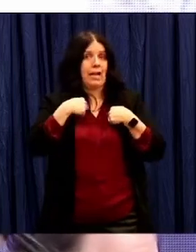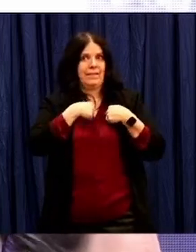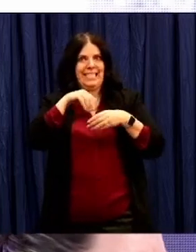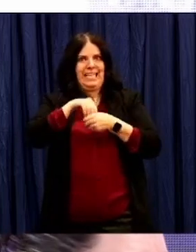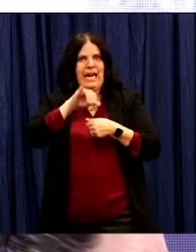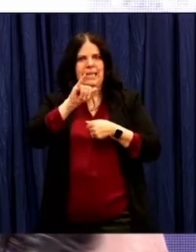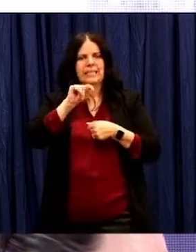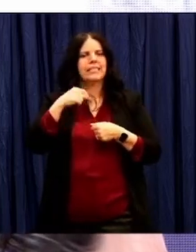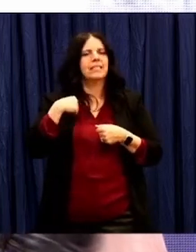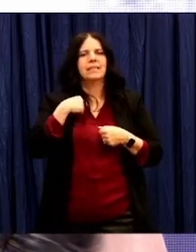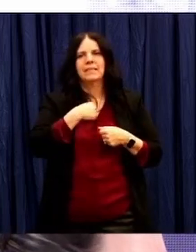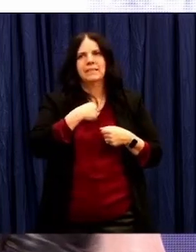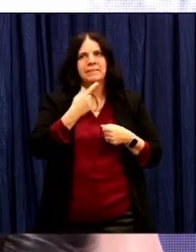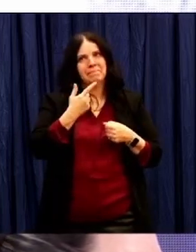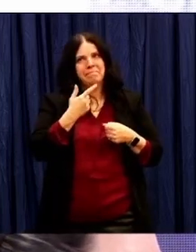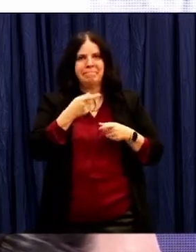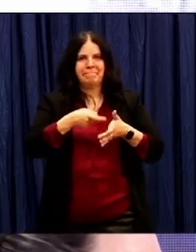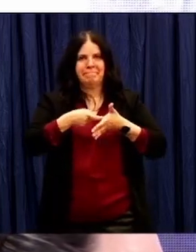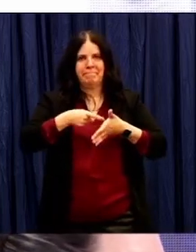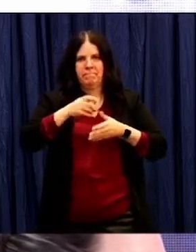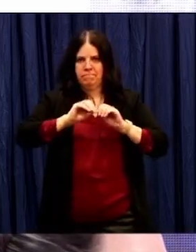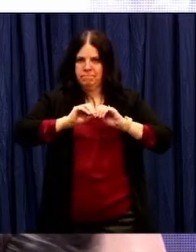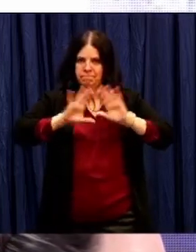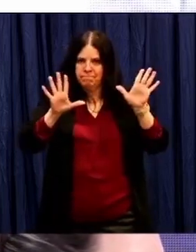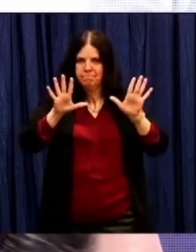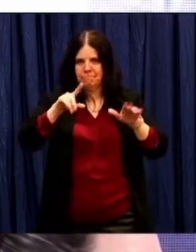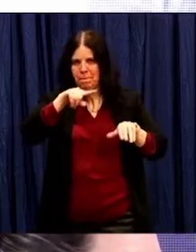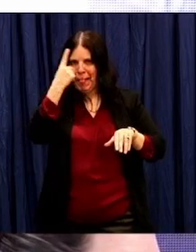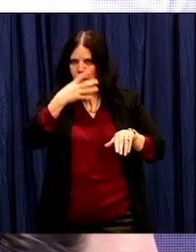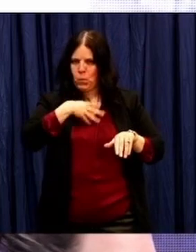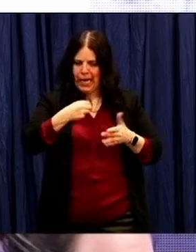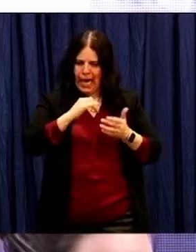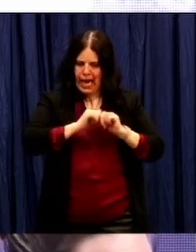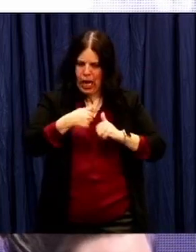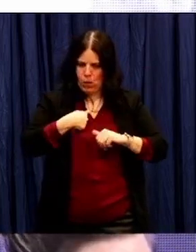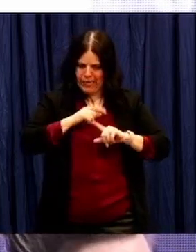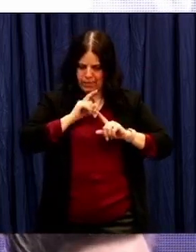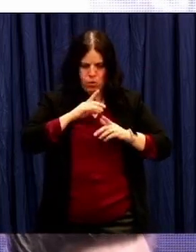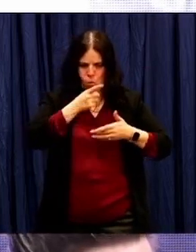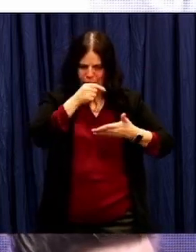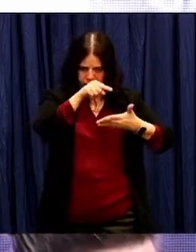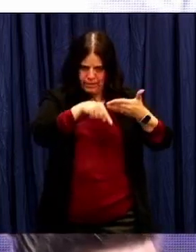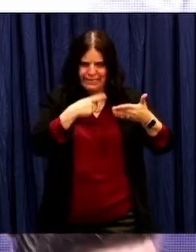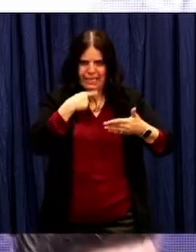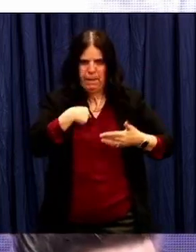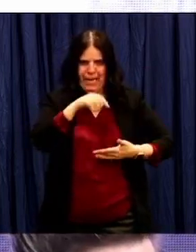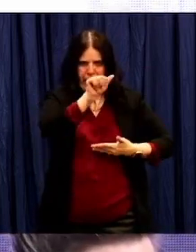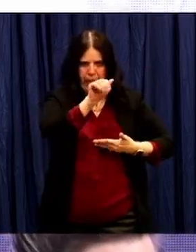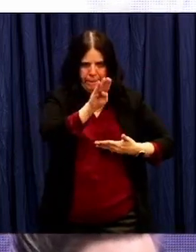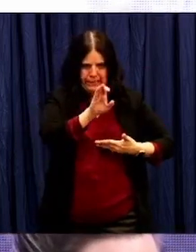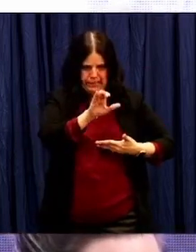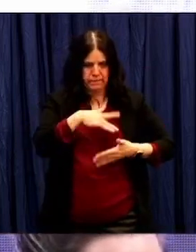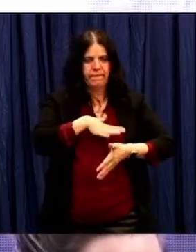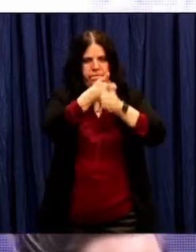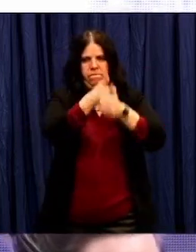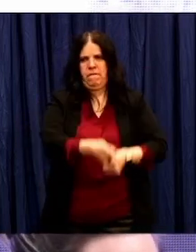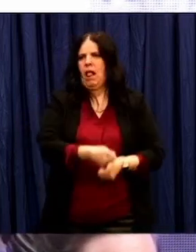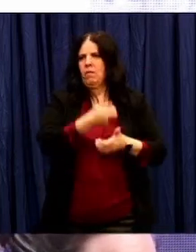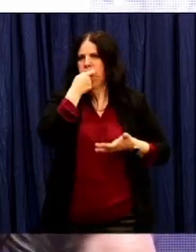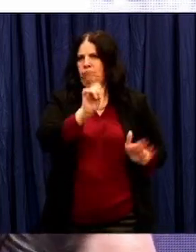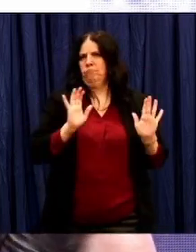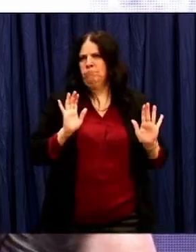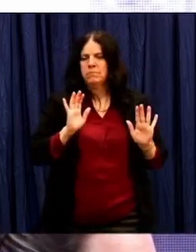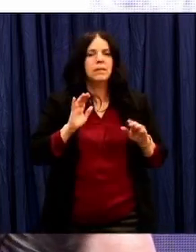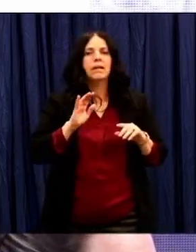very, we want black and white. We want to know exactly how we can meet that need. We need a roadmap. But I